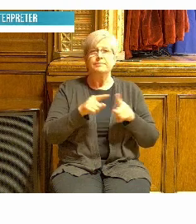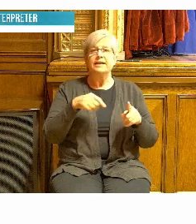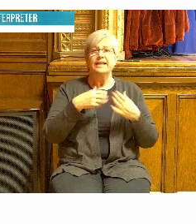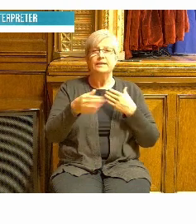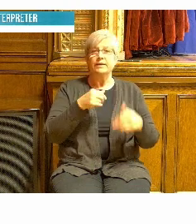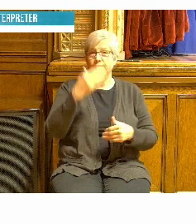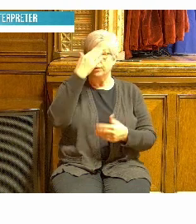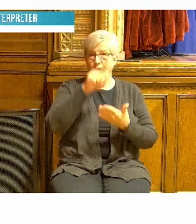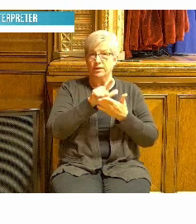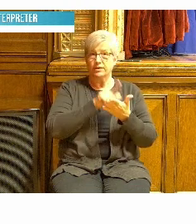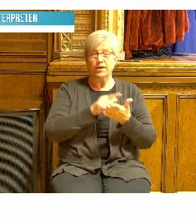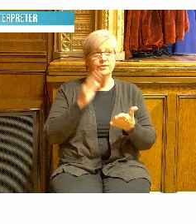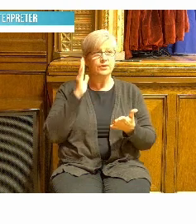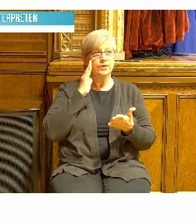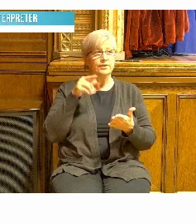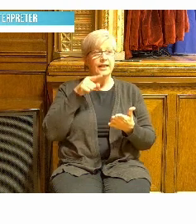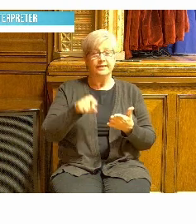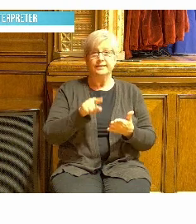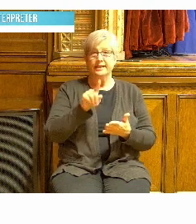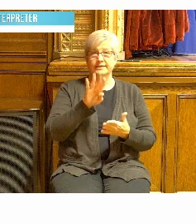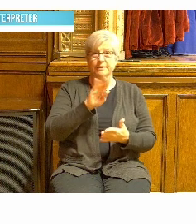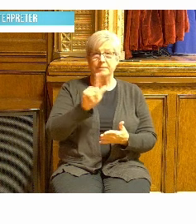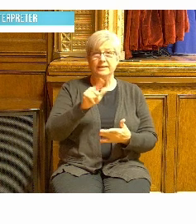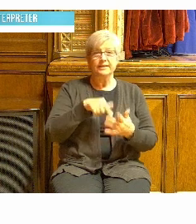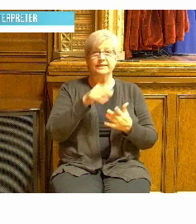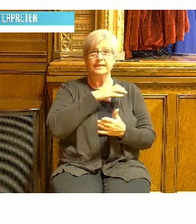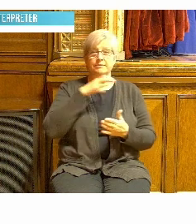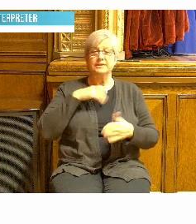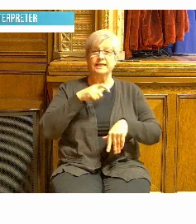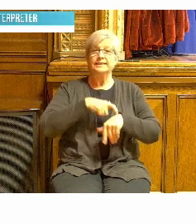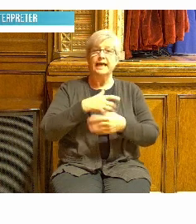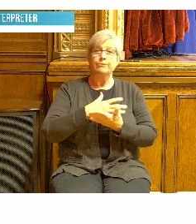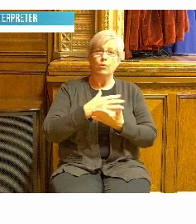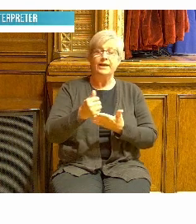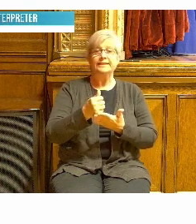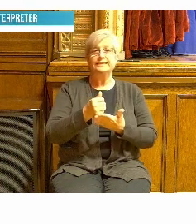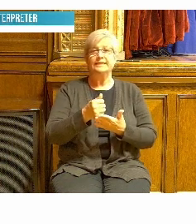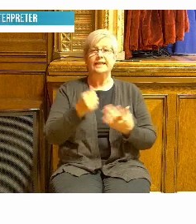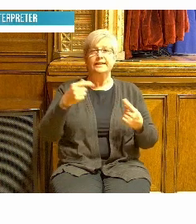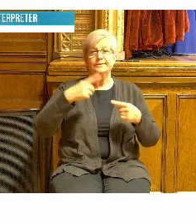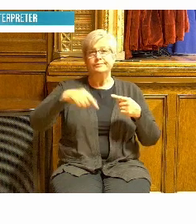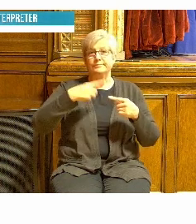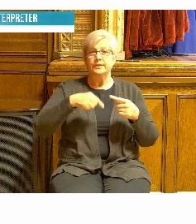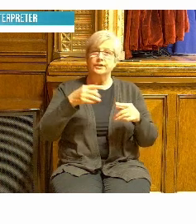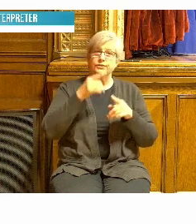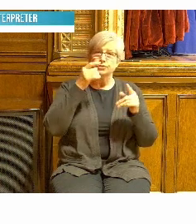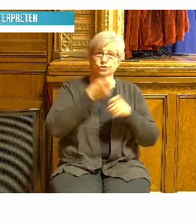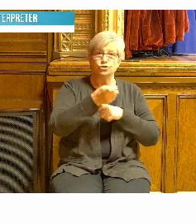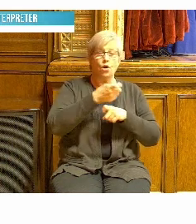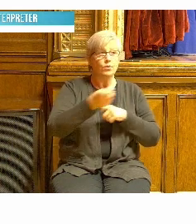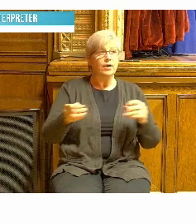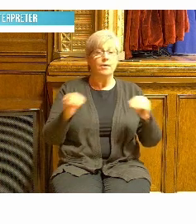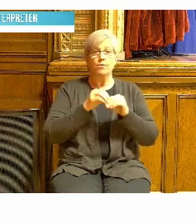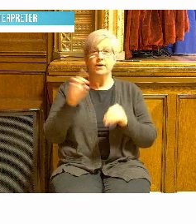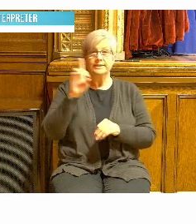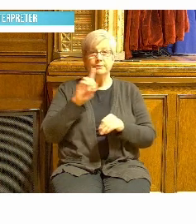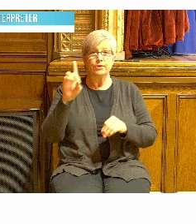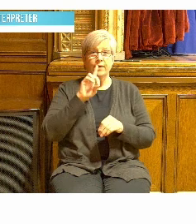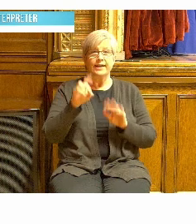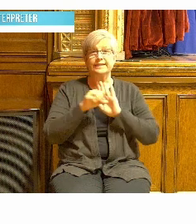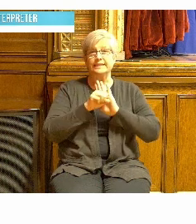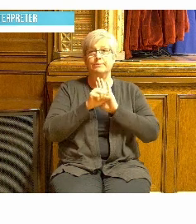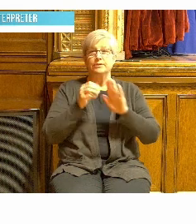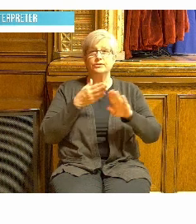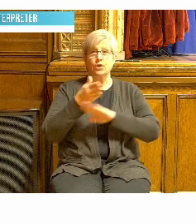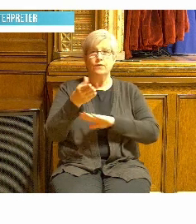know the law, you know that this bill and this commission is a time-wasting, heel-spinning joke. More democratic symbolism